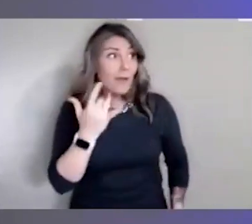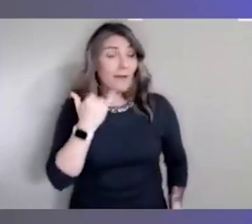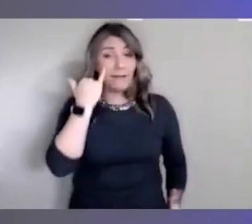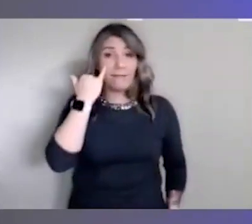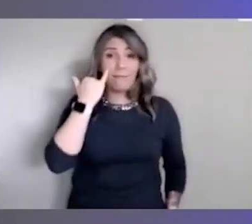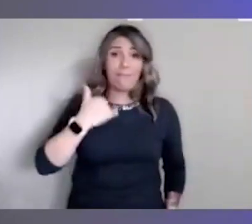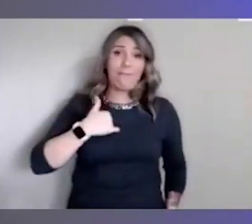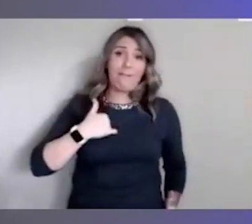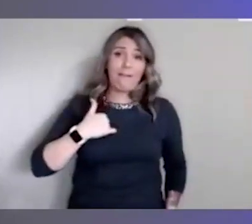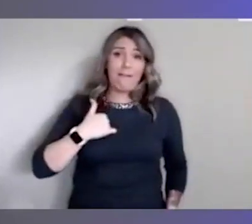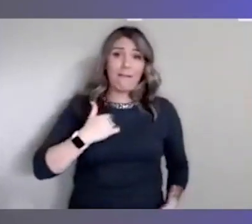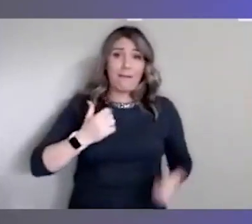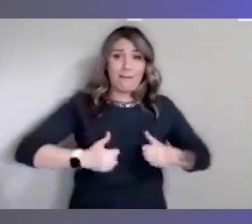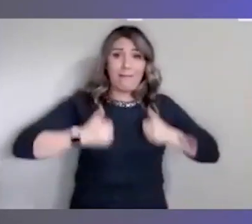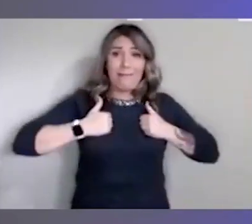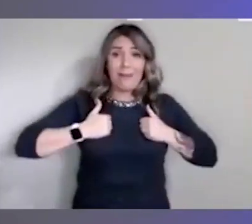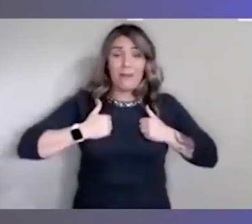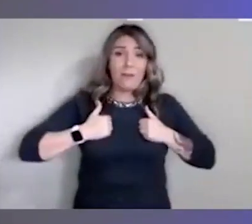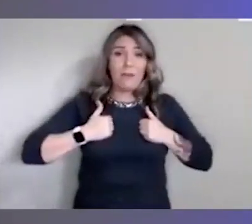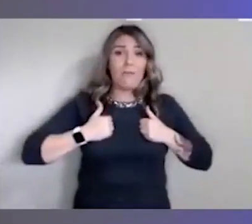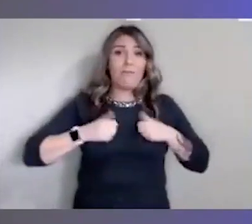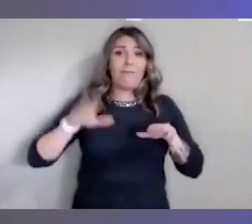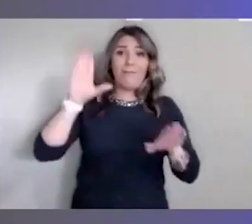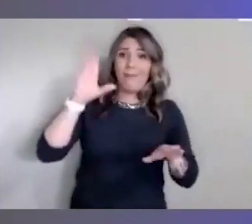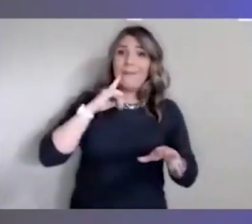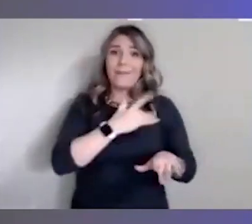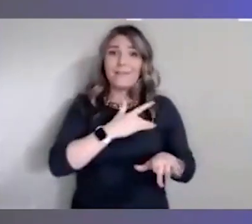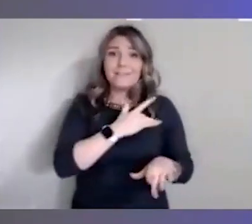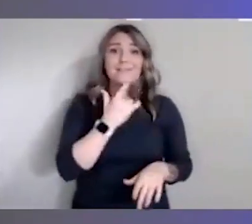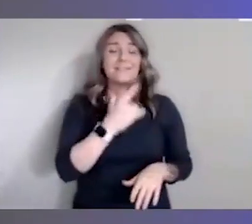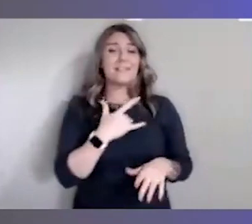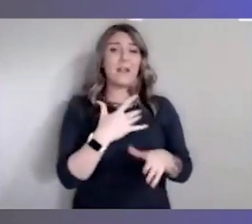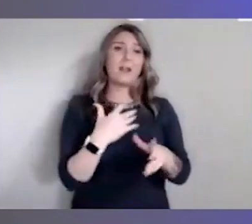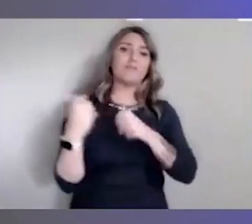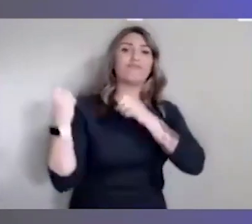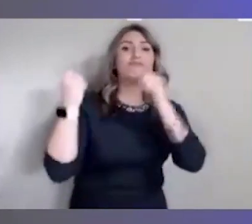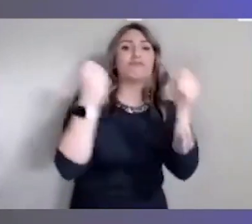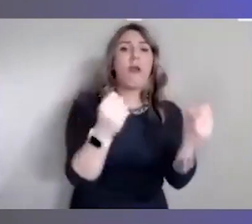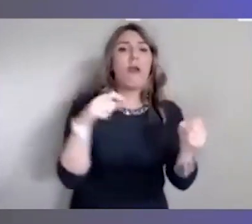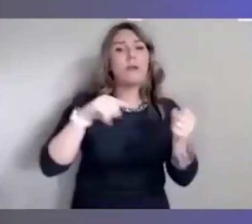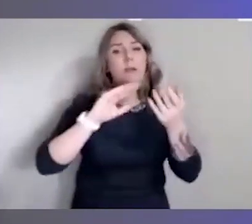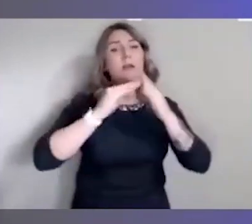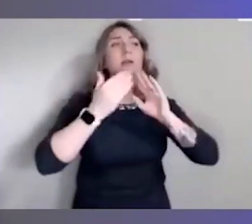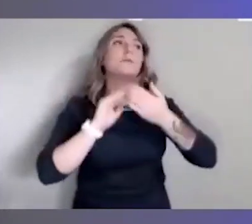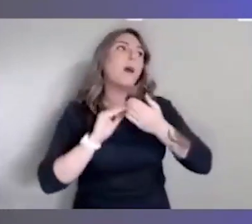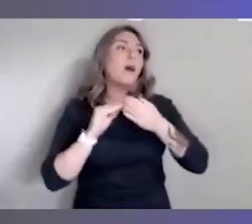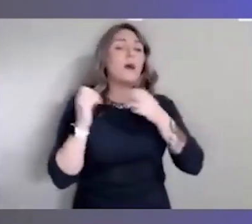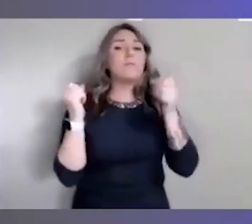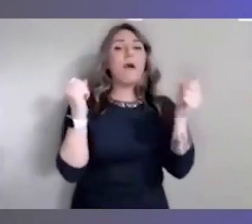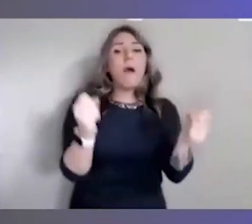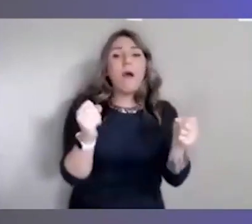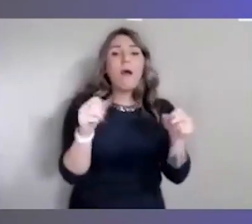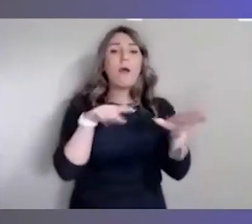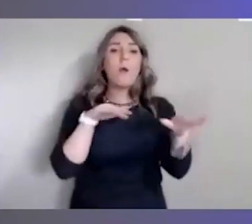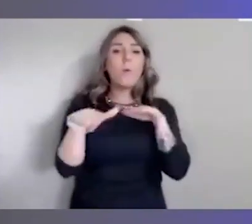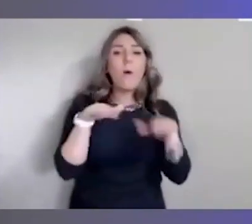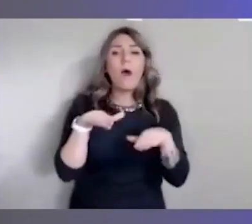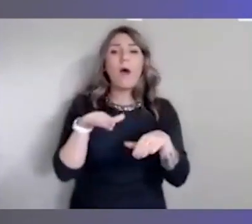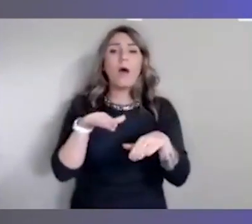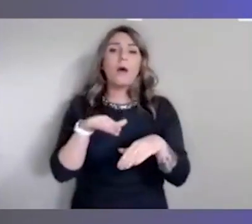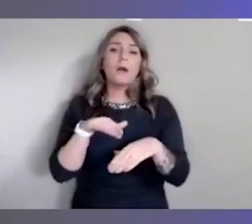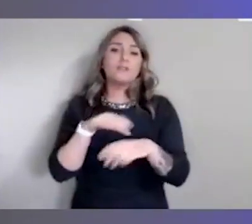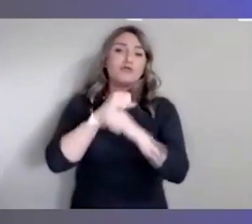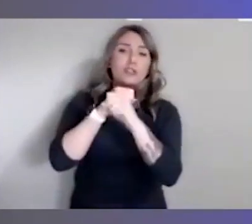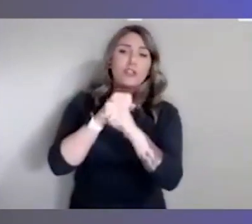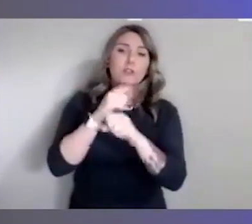to attend the meeting, well, I've got to drive downtown, I've got to park, I've got to go through the security, I've got to go sit, and